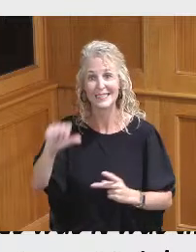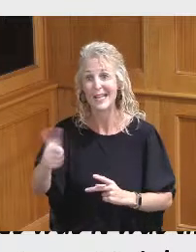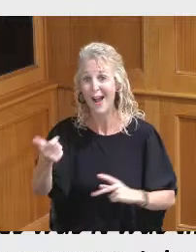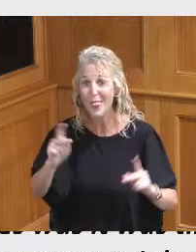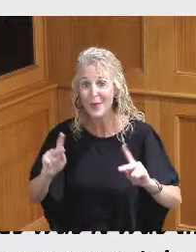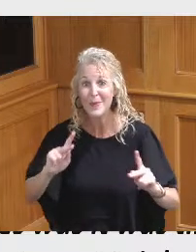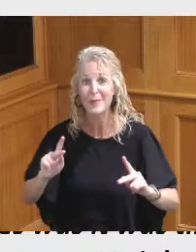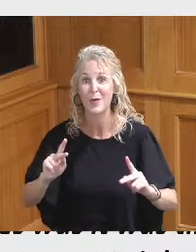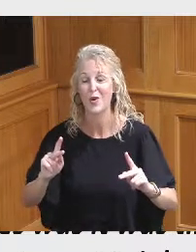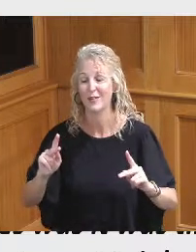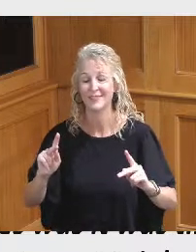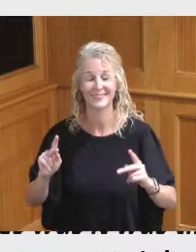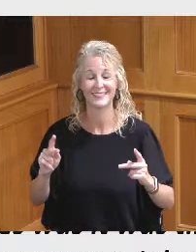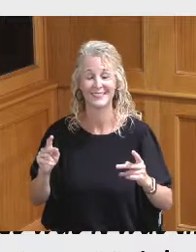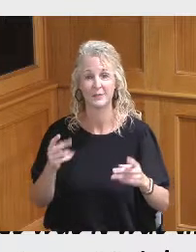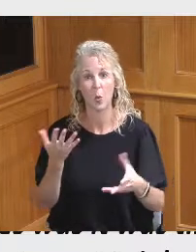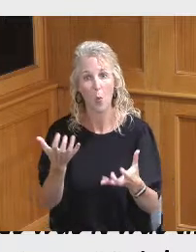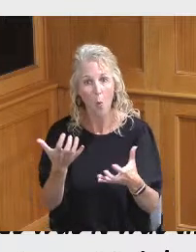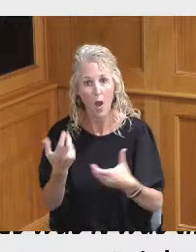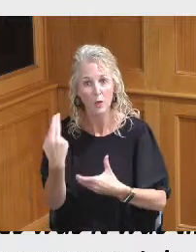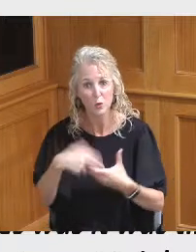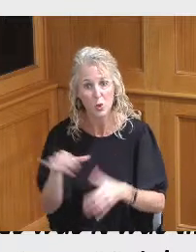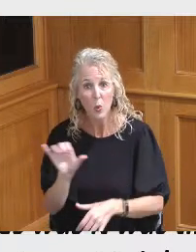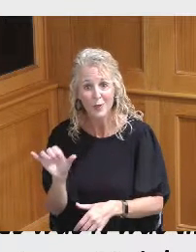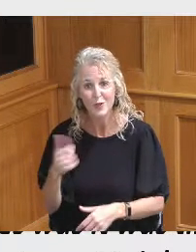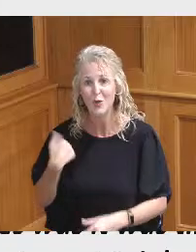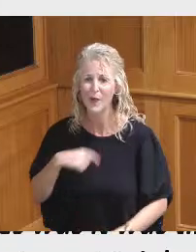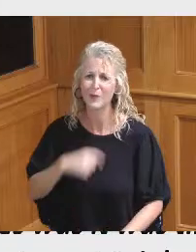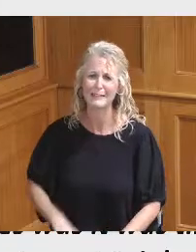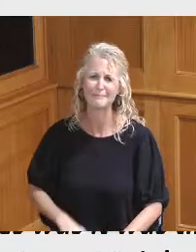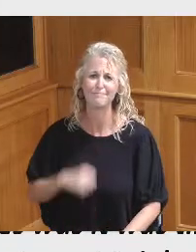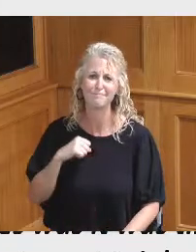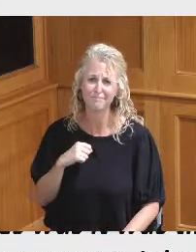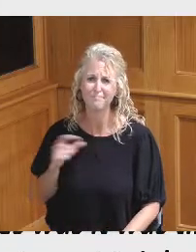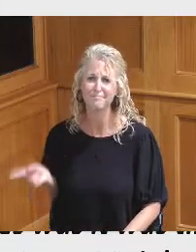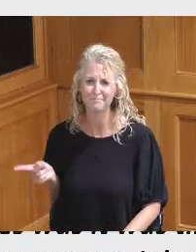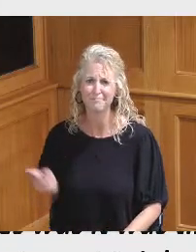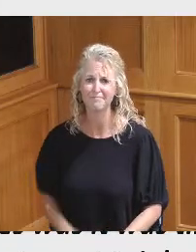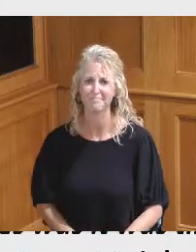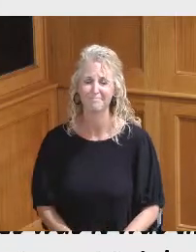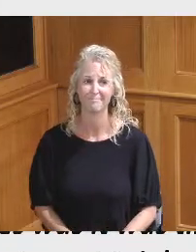the pride that we build into Building Futures.